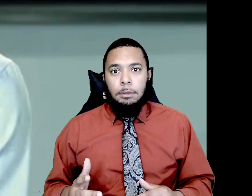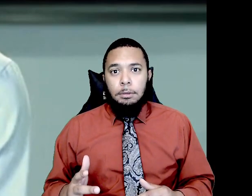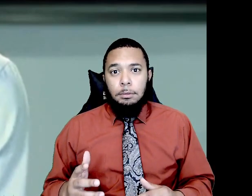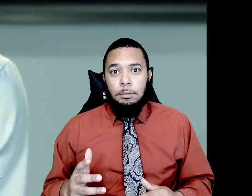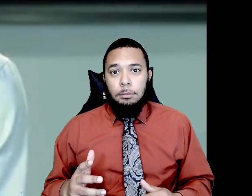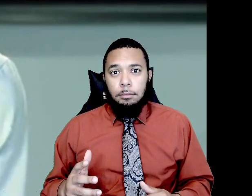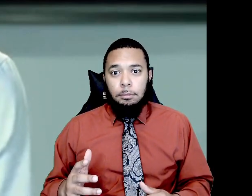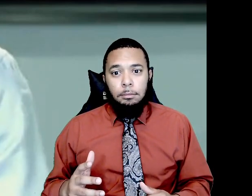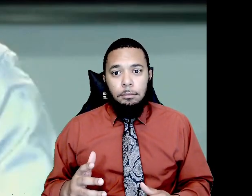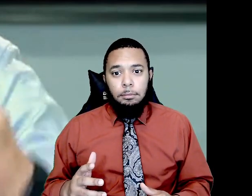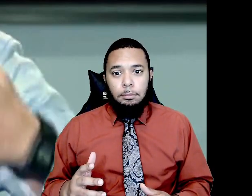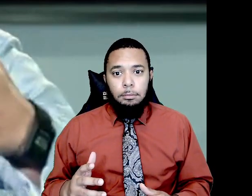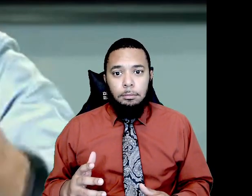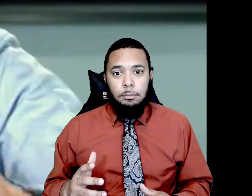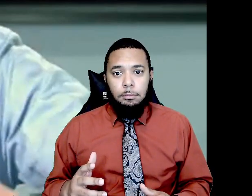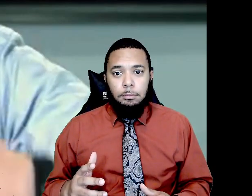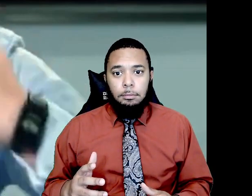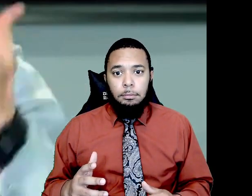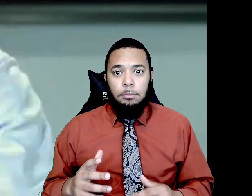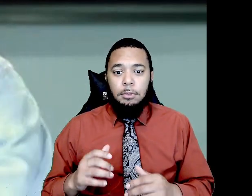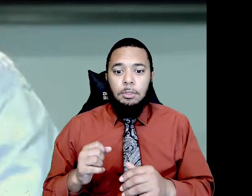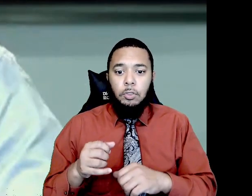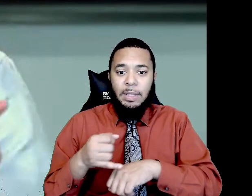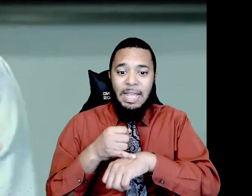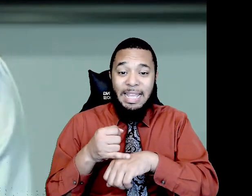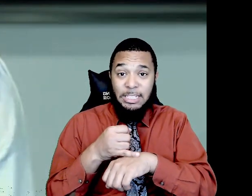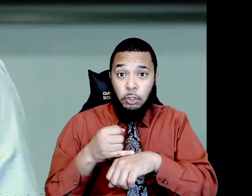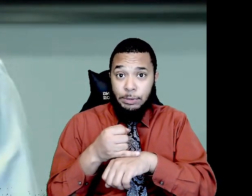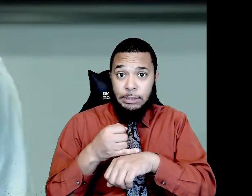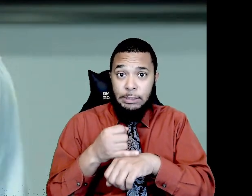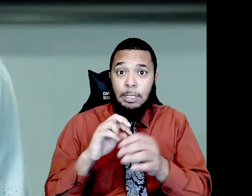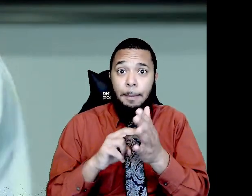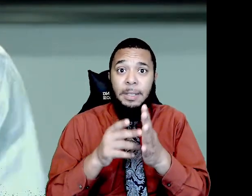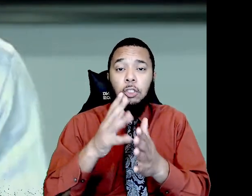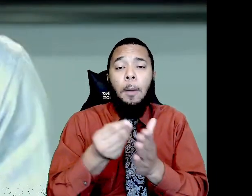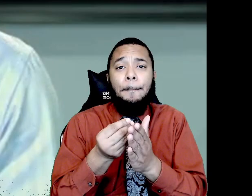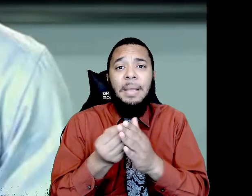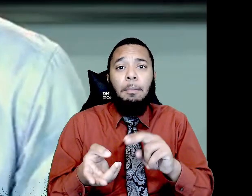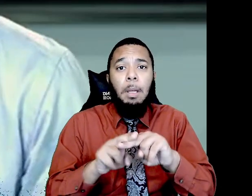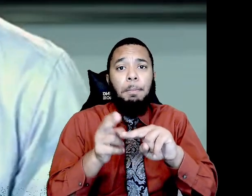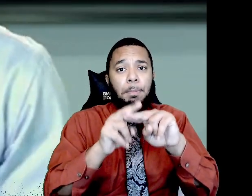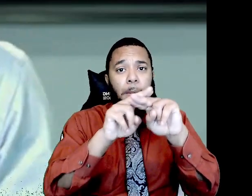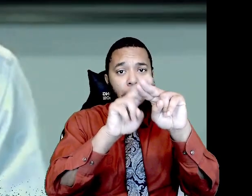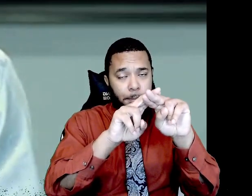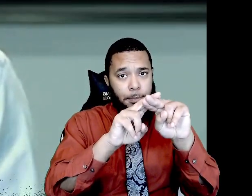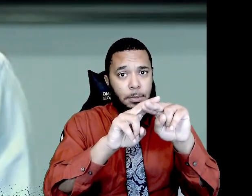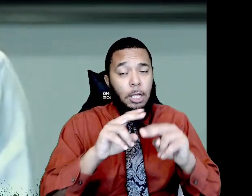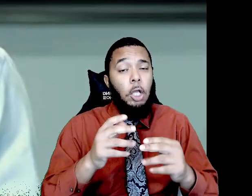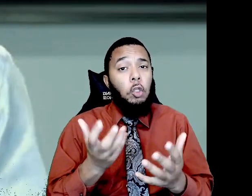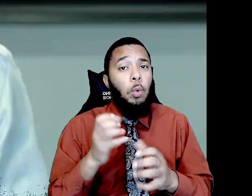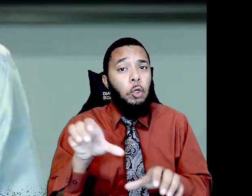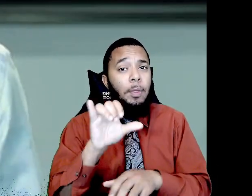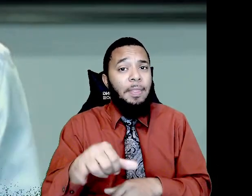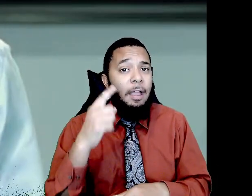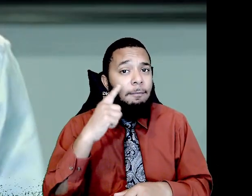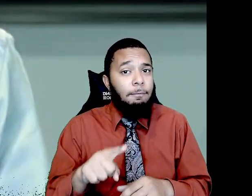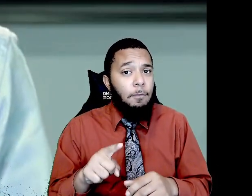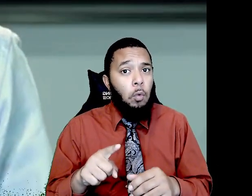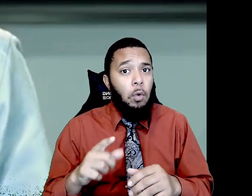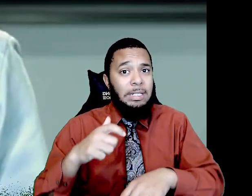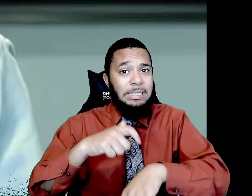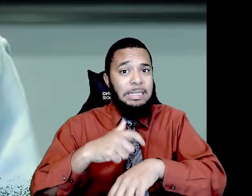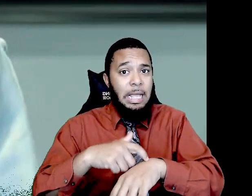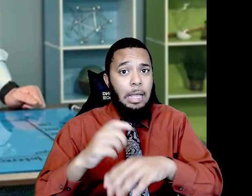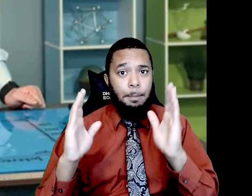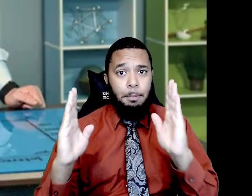interest rate as a percentage that is growing your money. And you only want to do this for time periods of less than